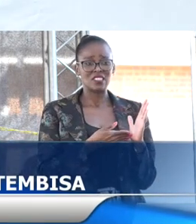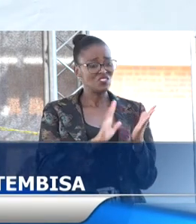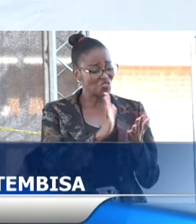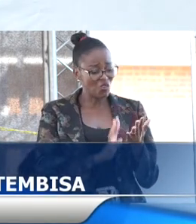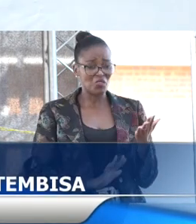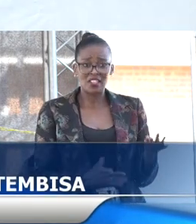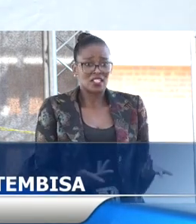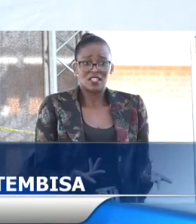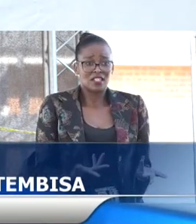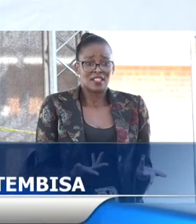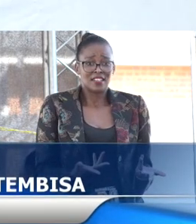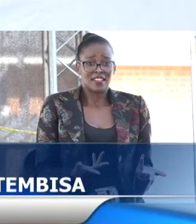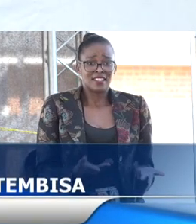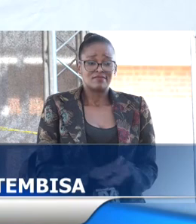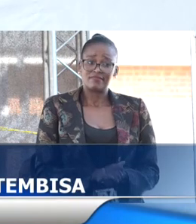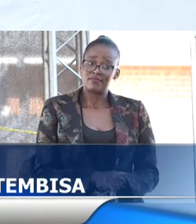Kisturi.